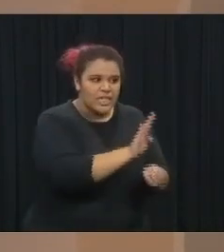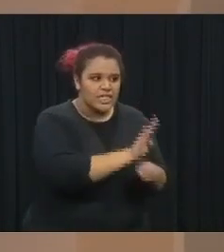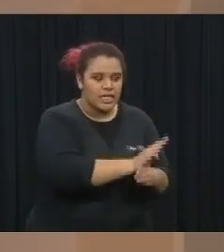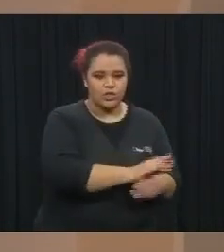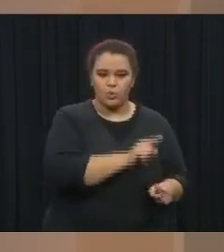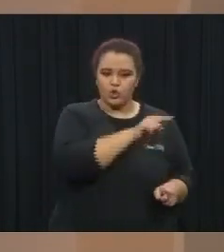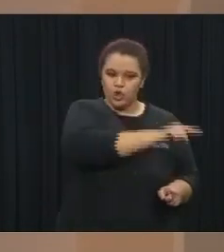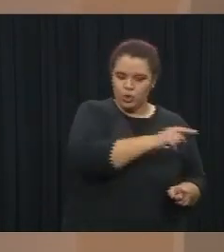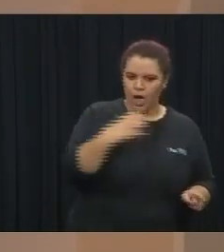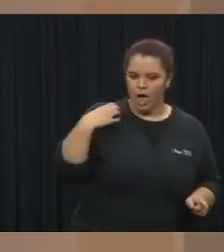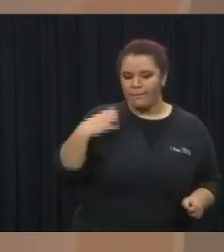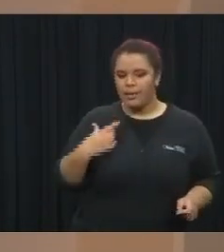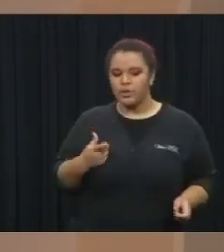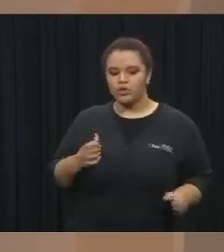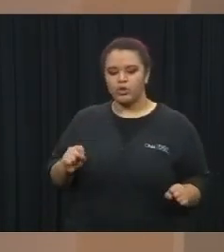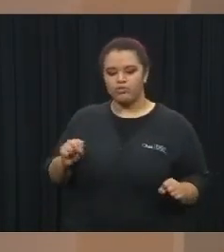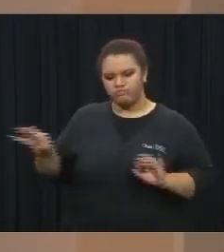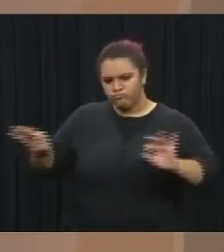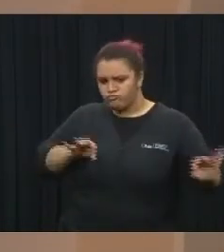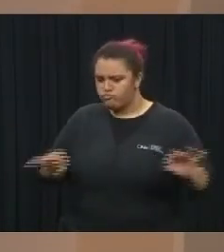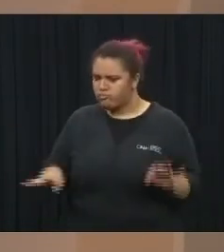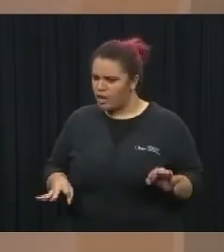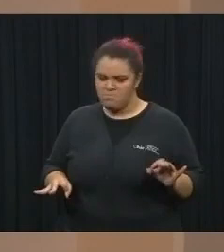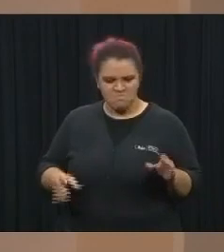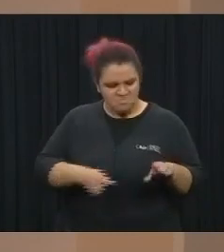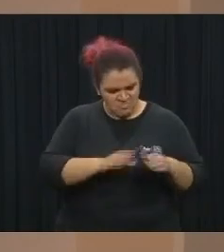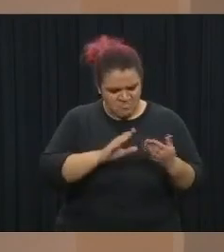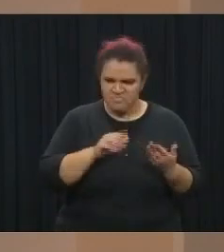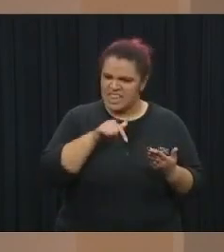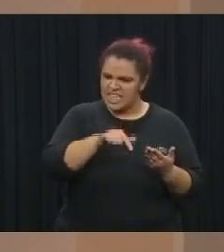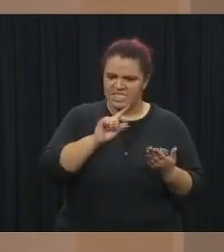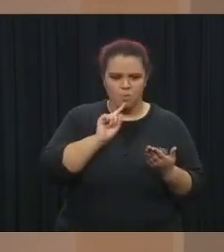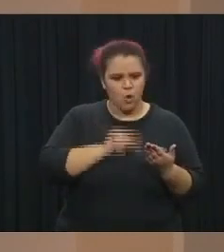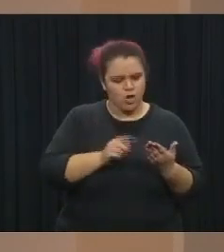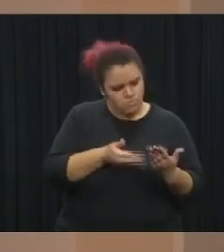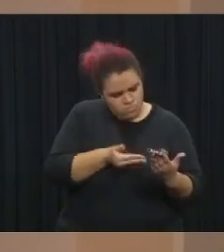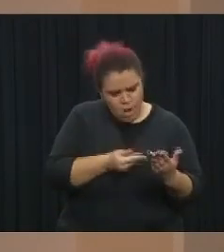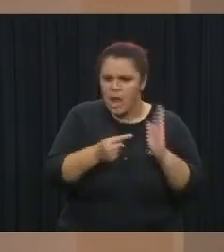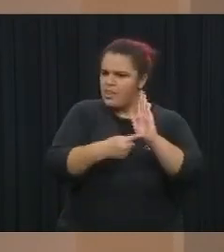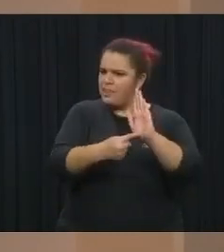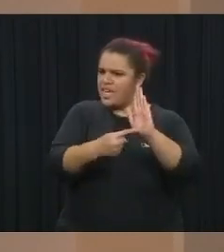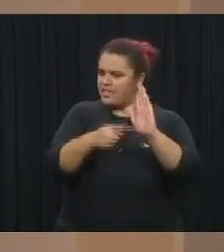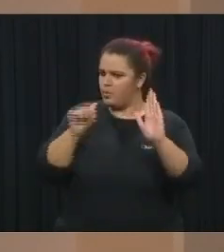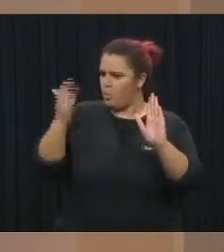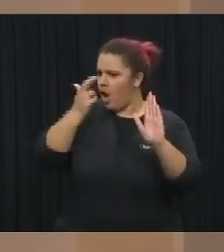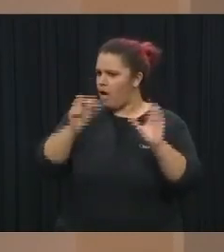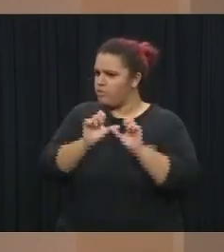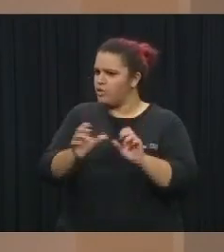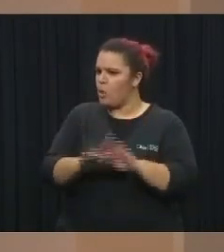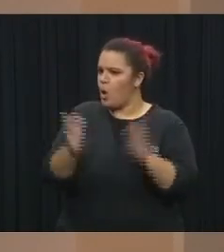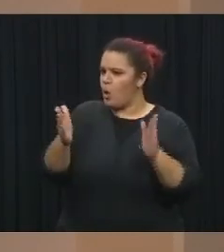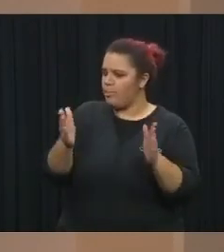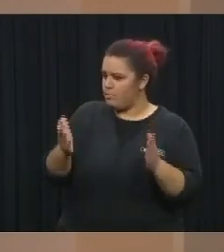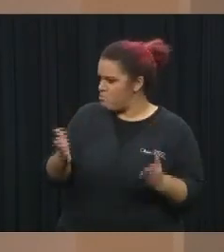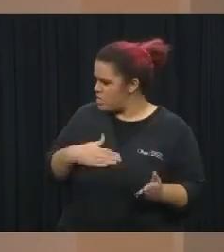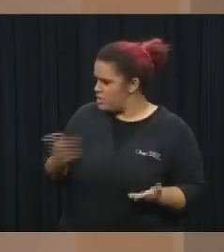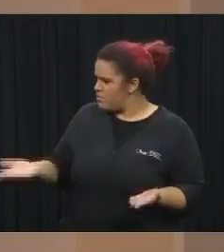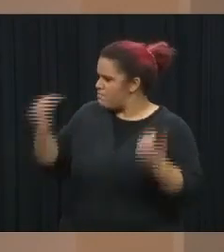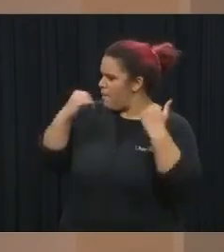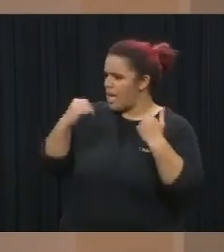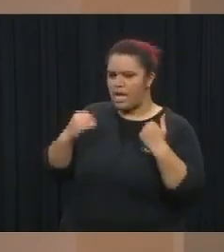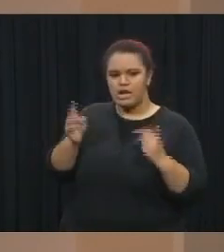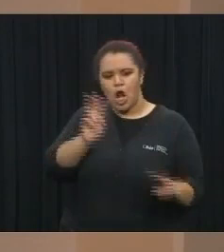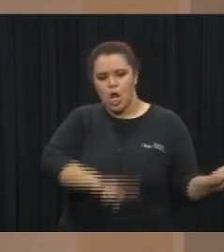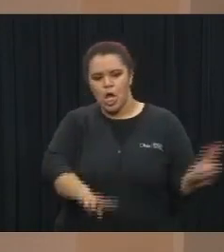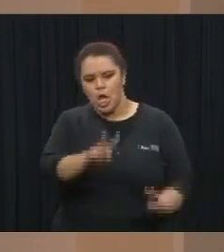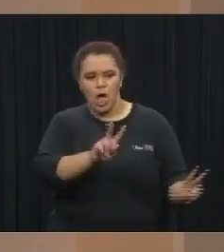point to in that order that says, yes, this is under this provision, this is how we're staying open, and please come in and inspect my workplace